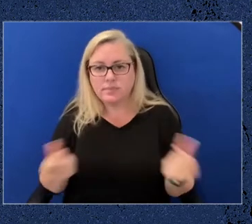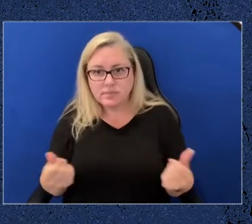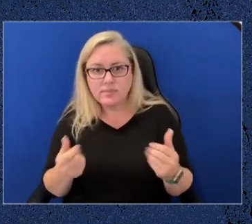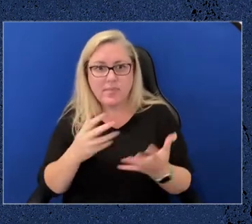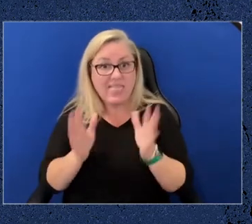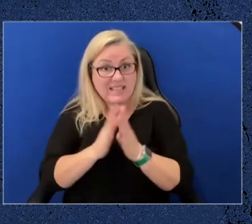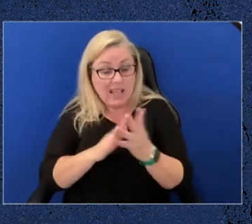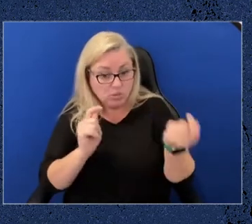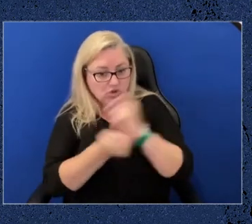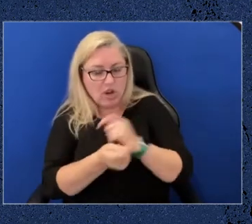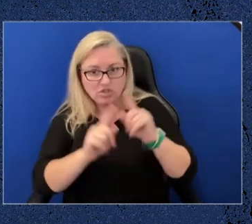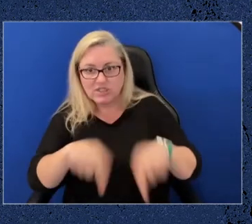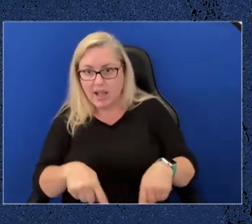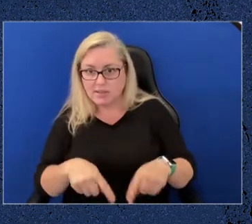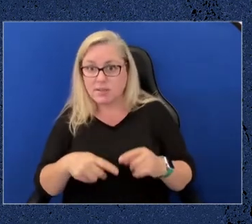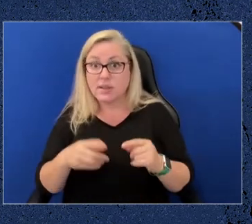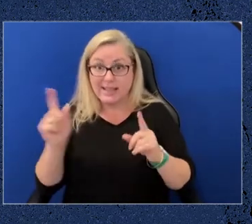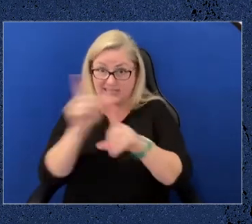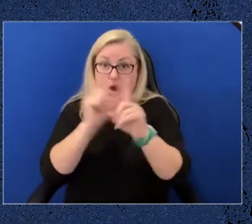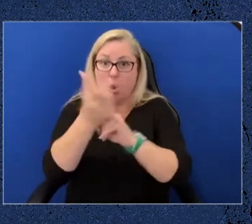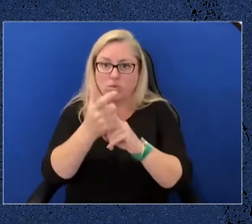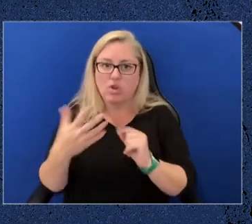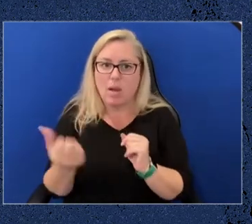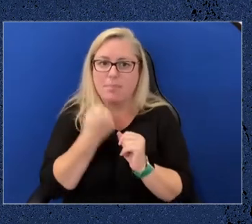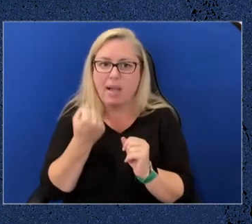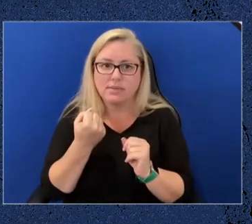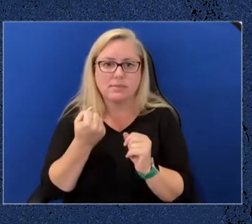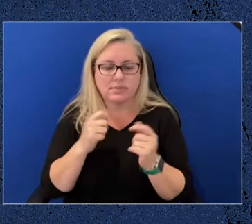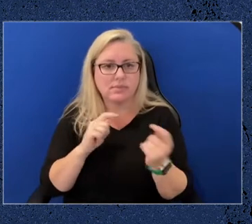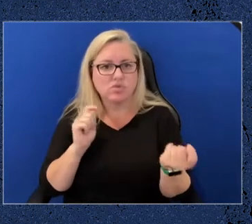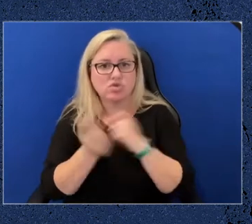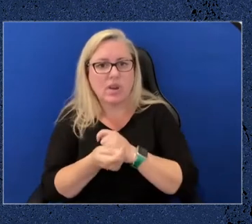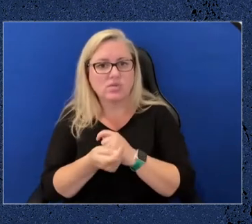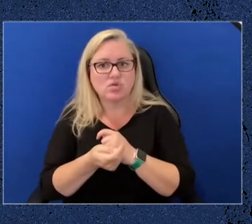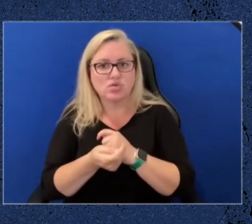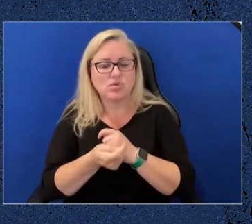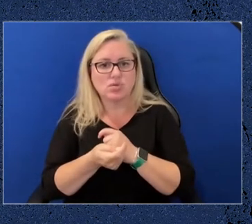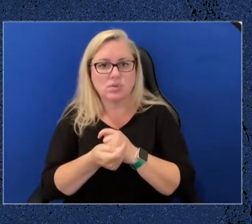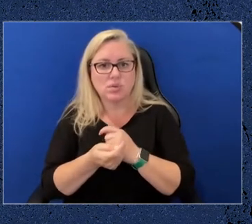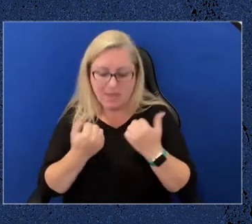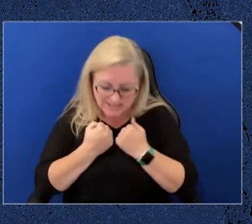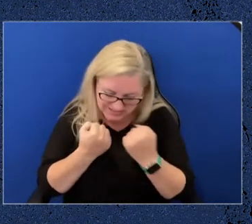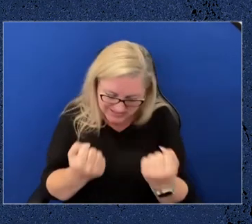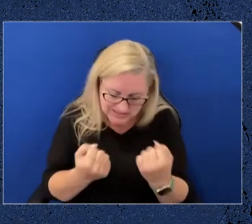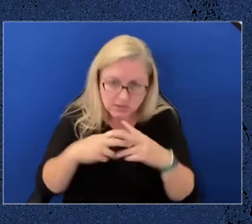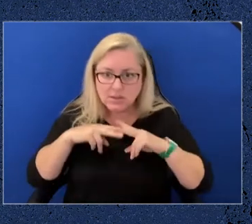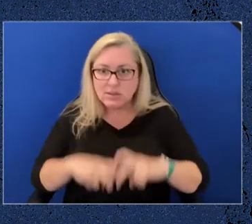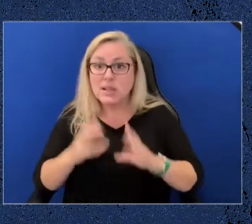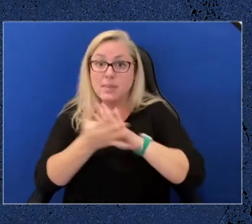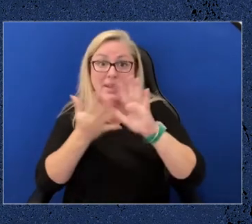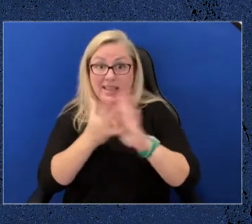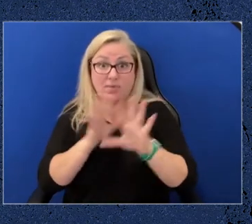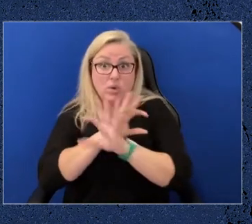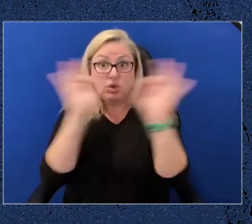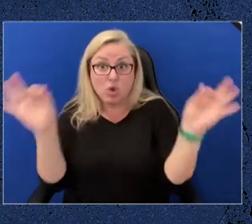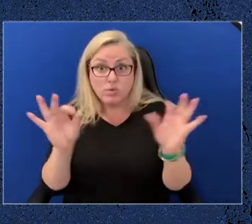change. Without changing that culture around the way that we view the world, we're just going to continue to drive this continent into the ground. You know?